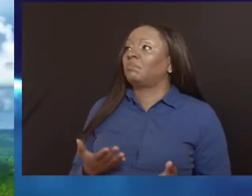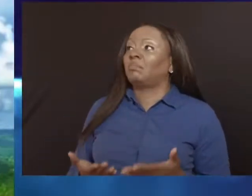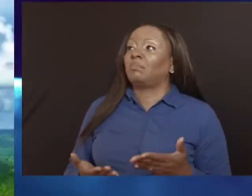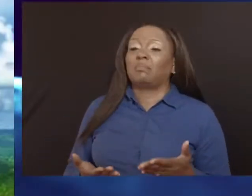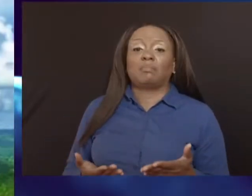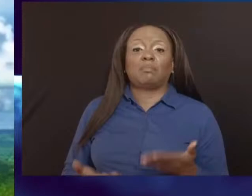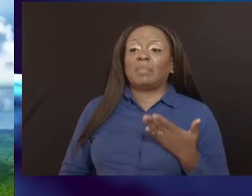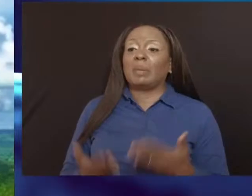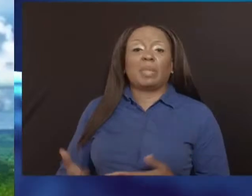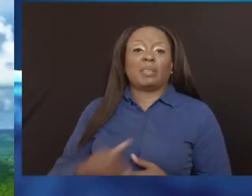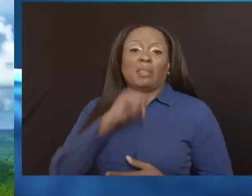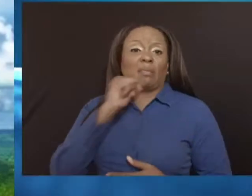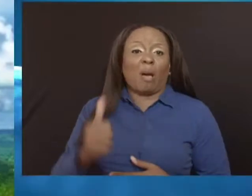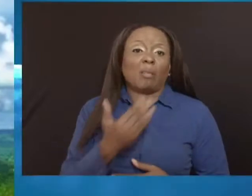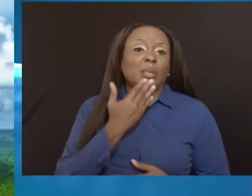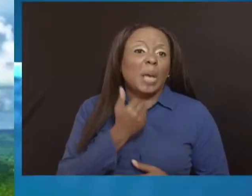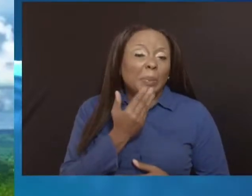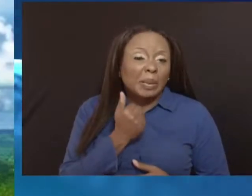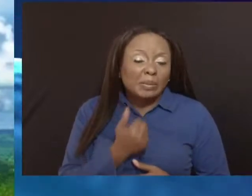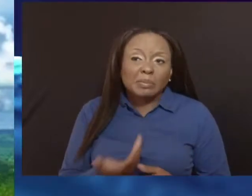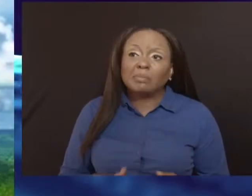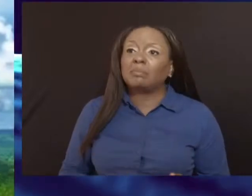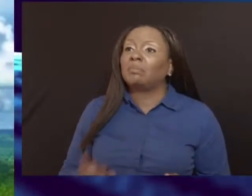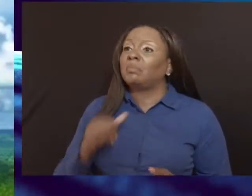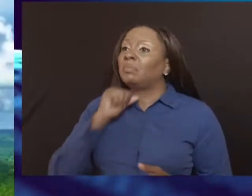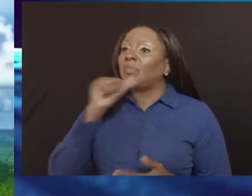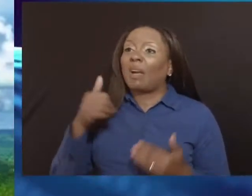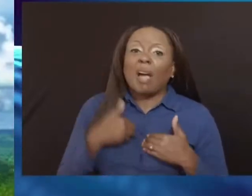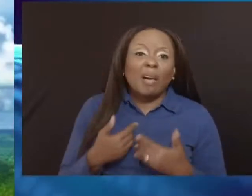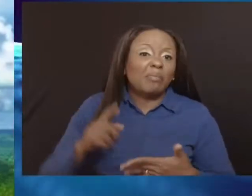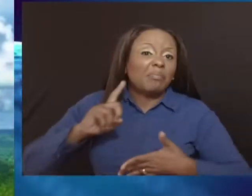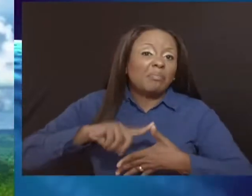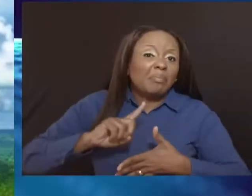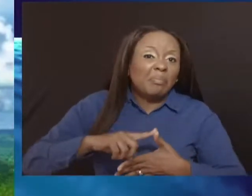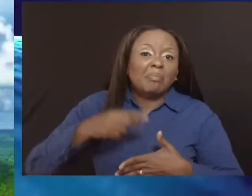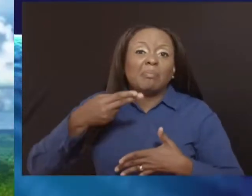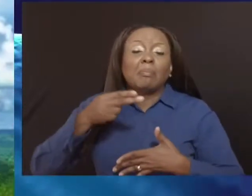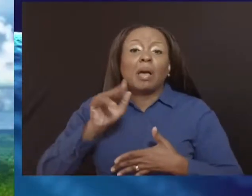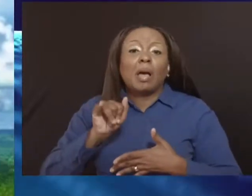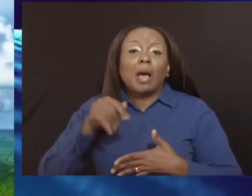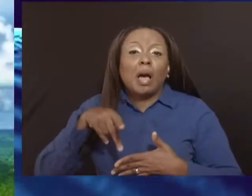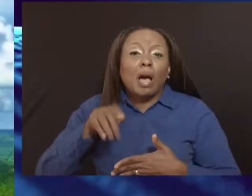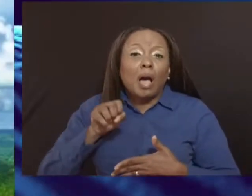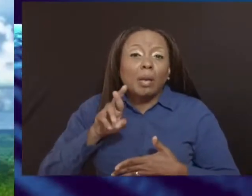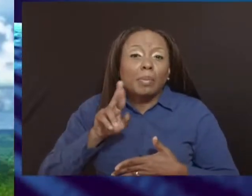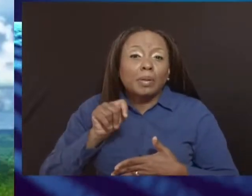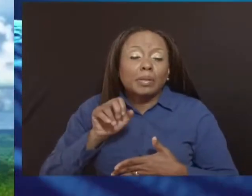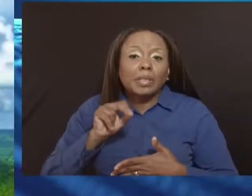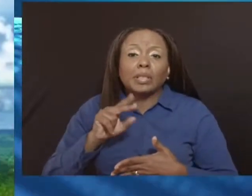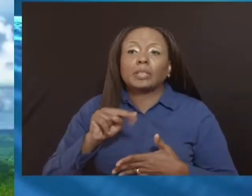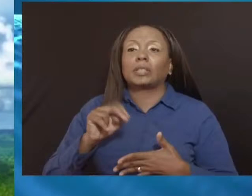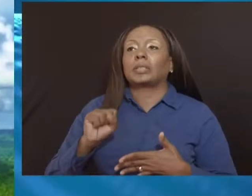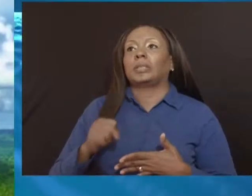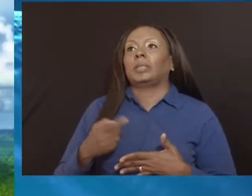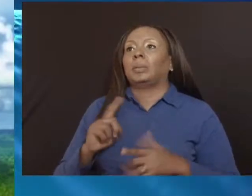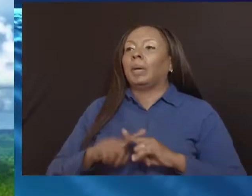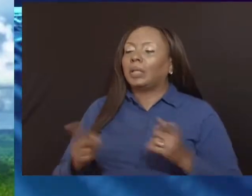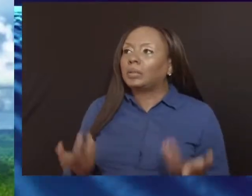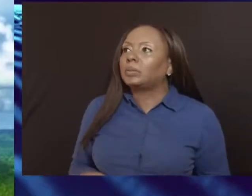or suffering from these conditions. However, they may then tell you that, for instance, they